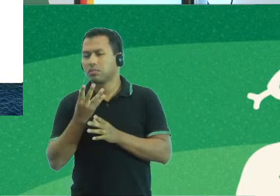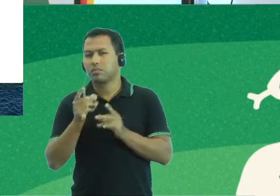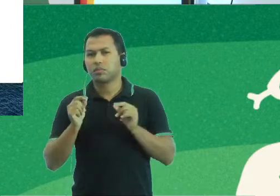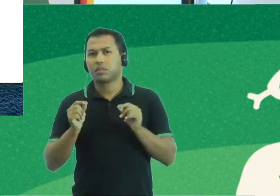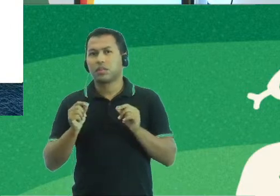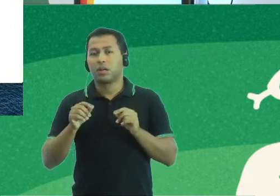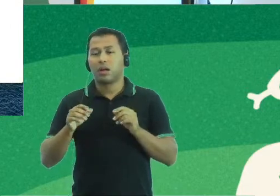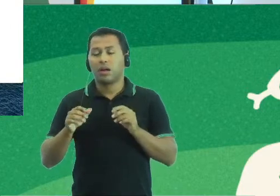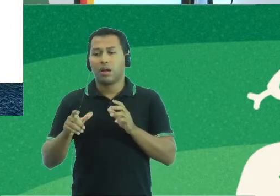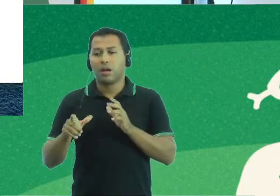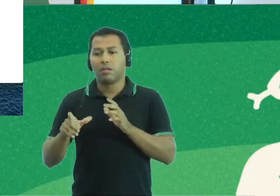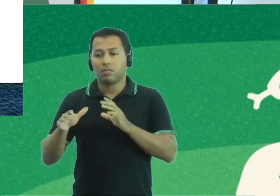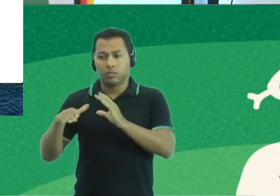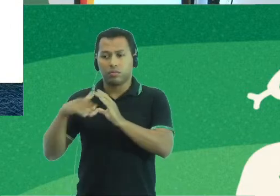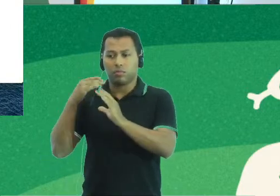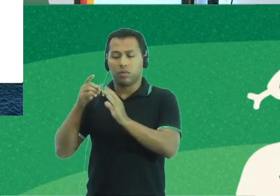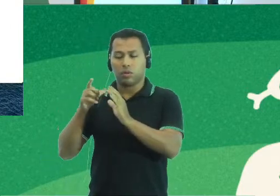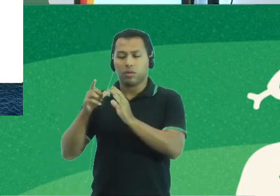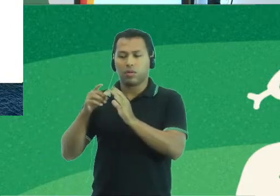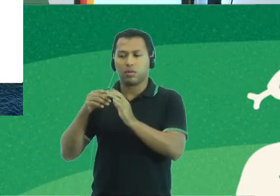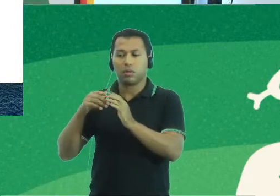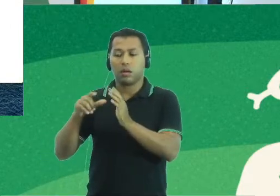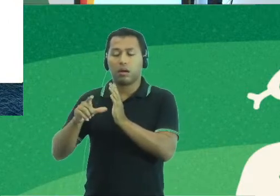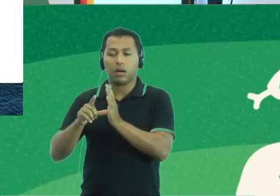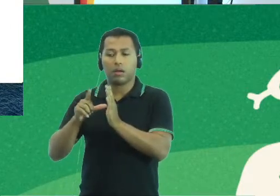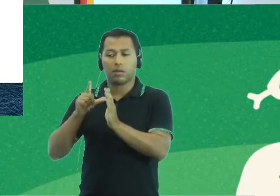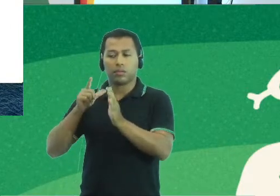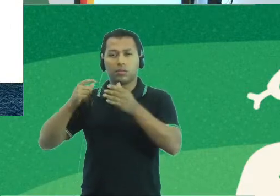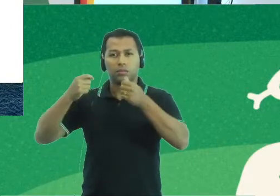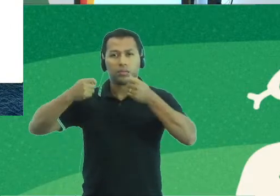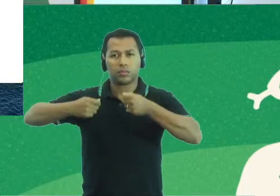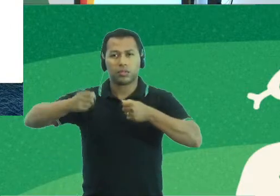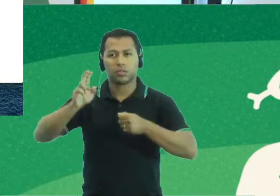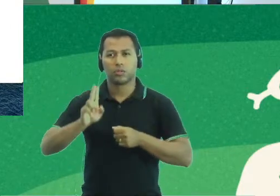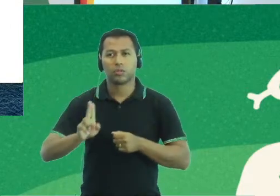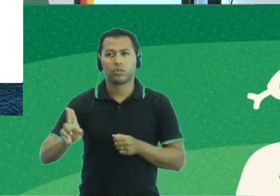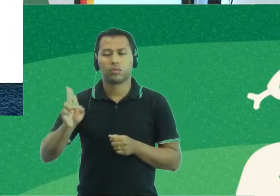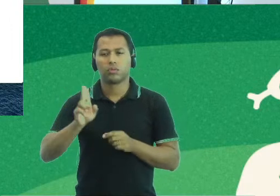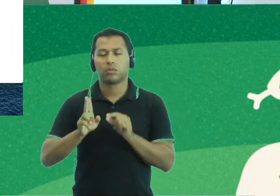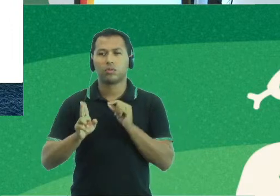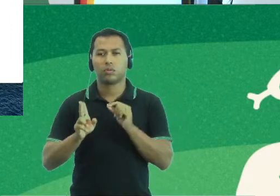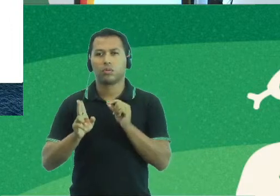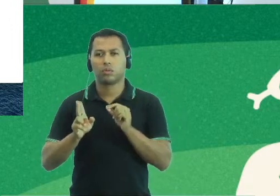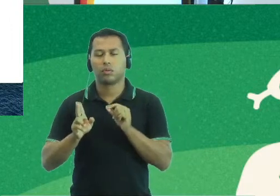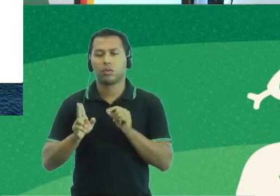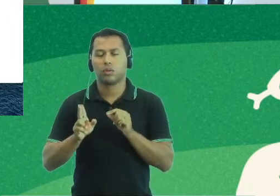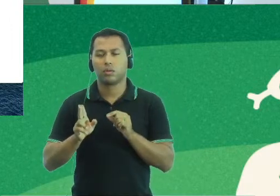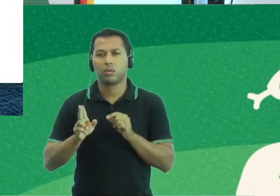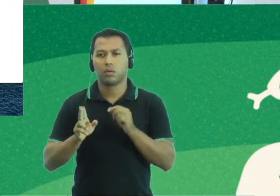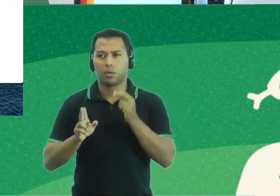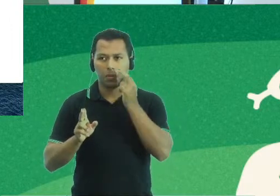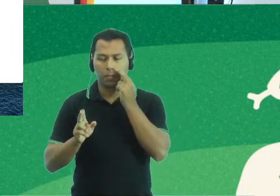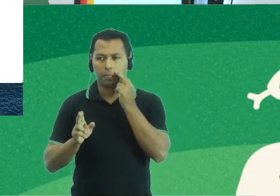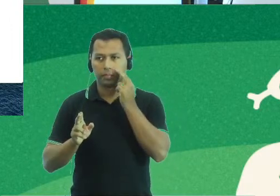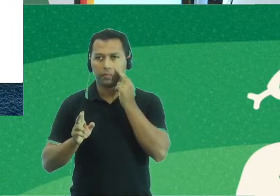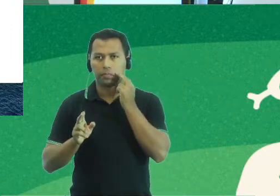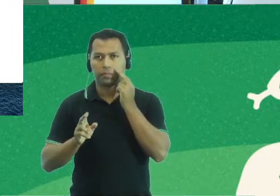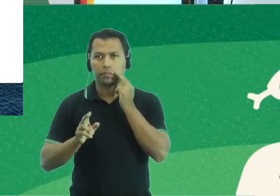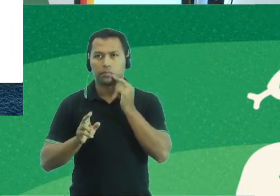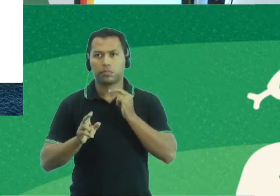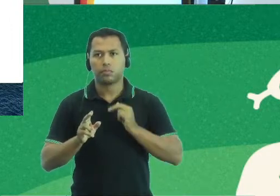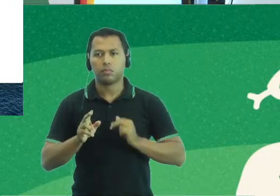SendGrid's inbound parse API. So here is you have your host URL. So this is like, if you send anything to any email address